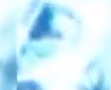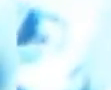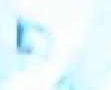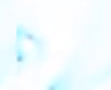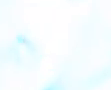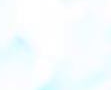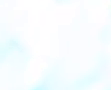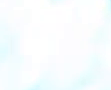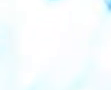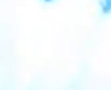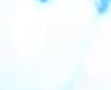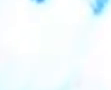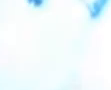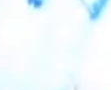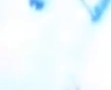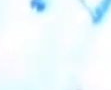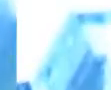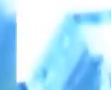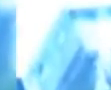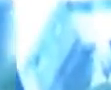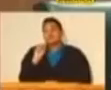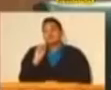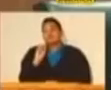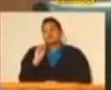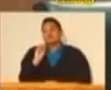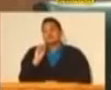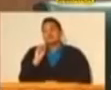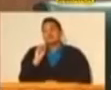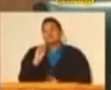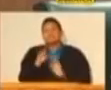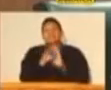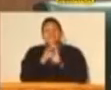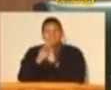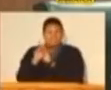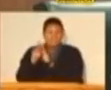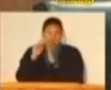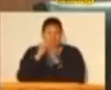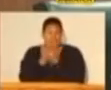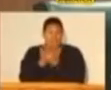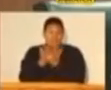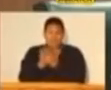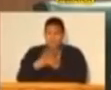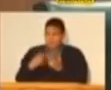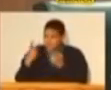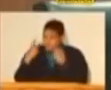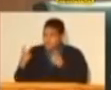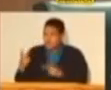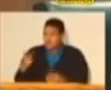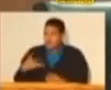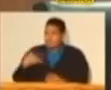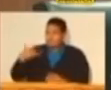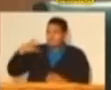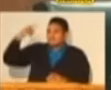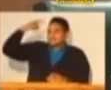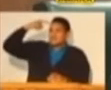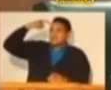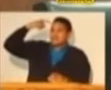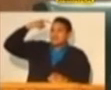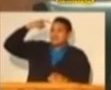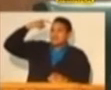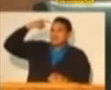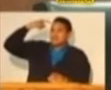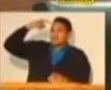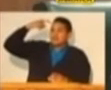were mobilized to prevent Koch's arrest. The video evidence that we saw left no doubt in our minds